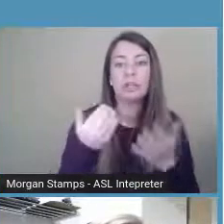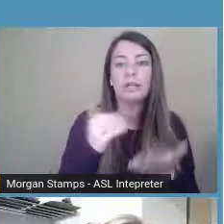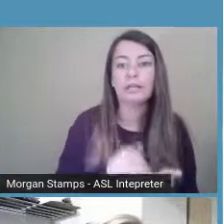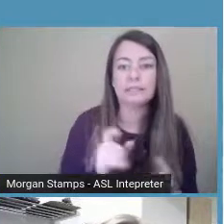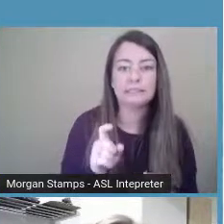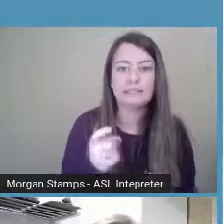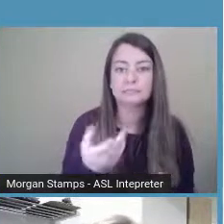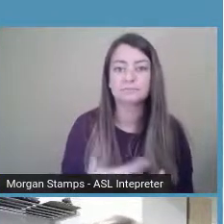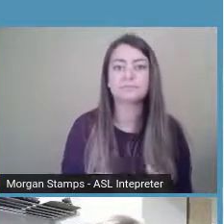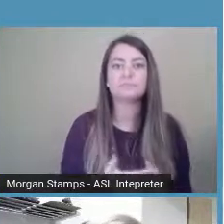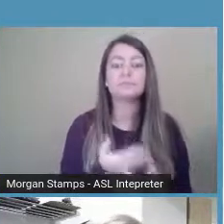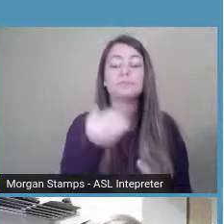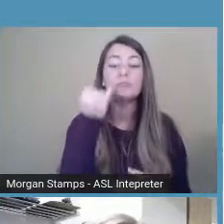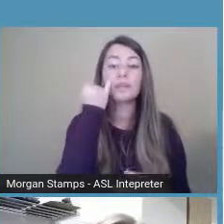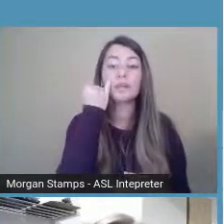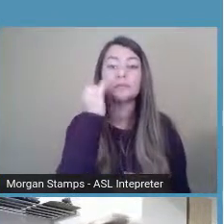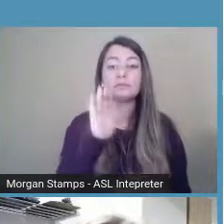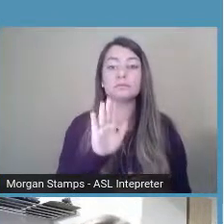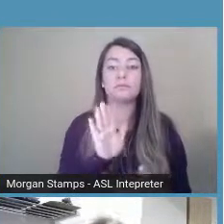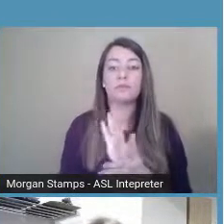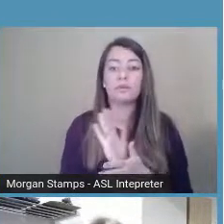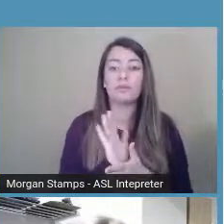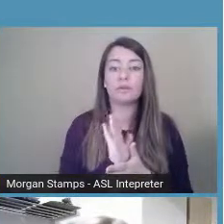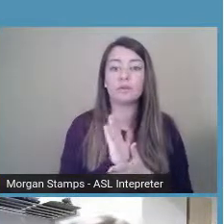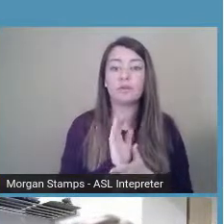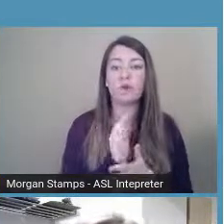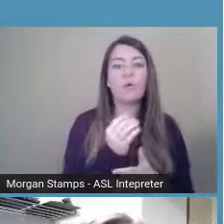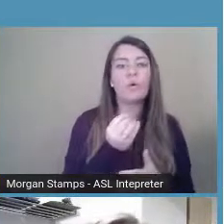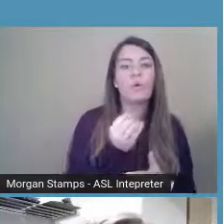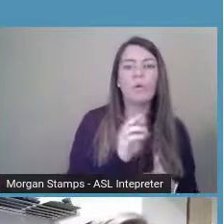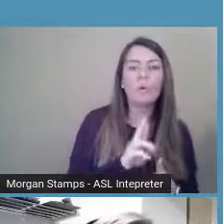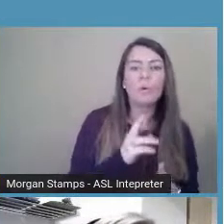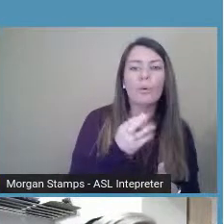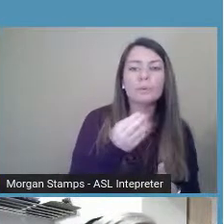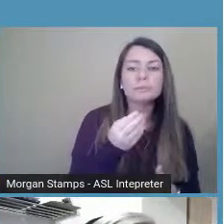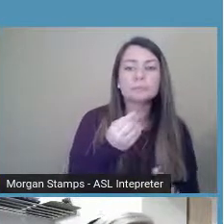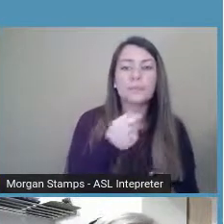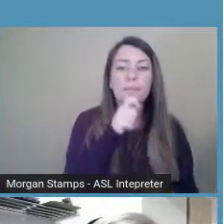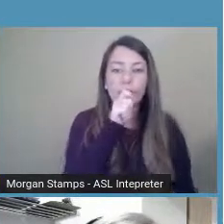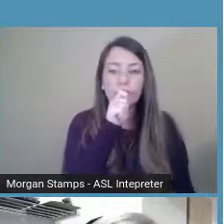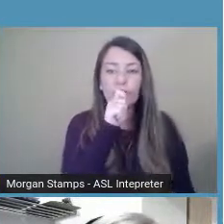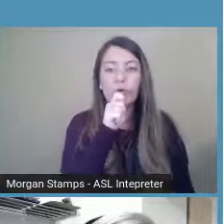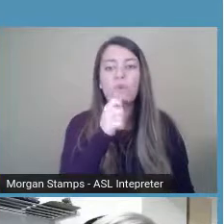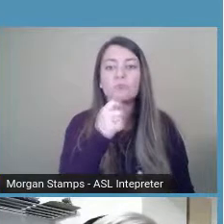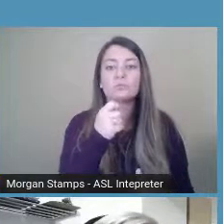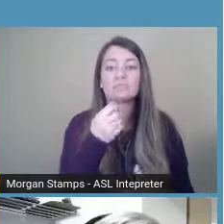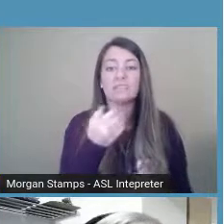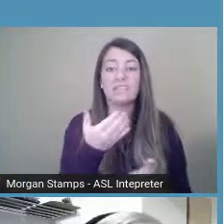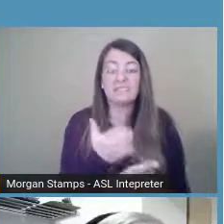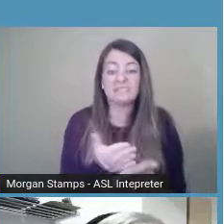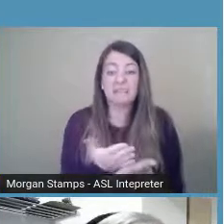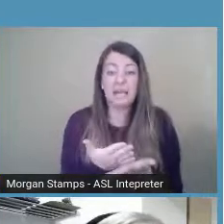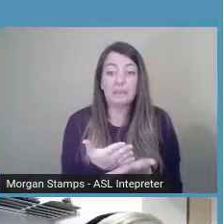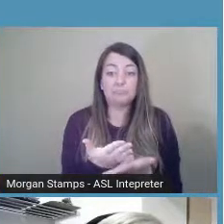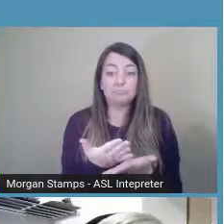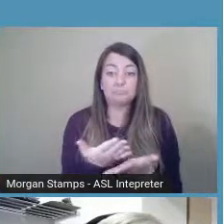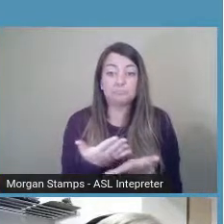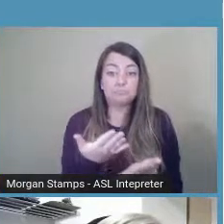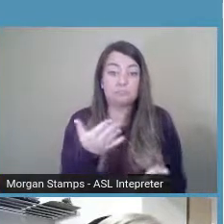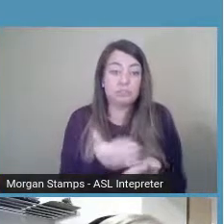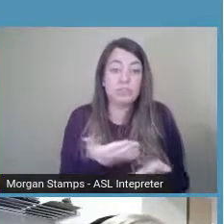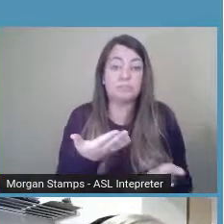Third Thursdays have been a welcome source of delight, fun, respite, fellowship, and creativity in these challenging